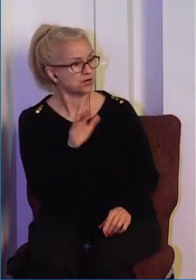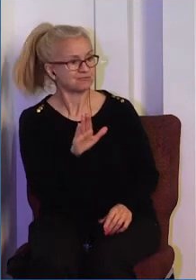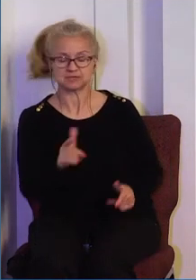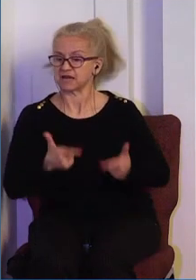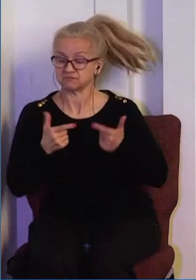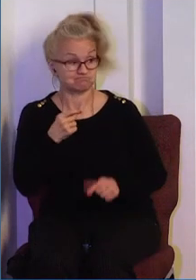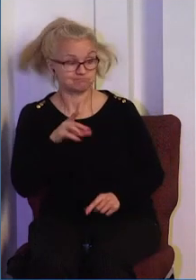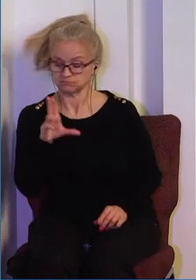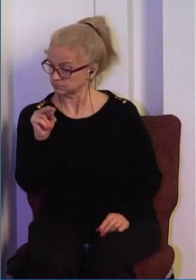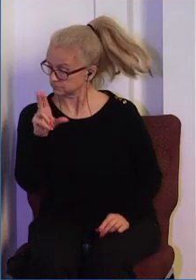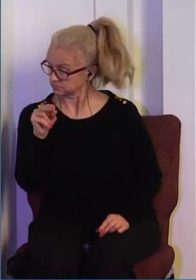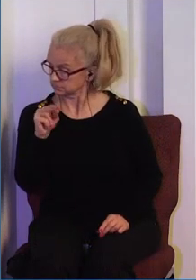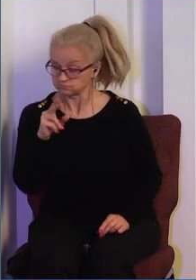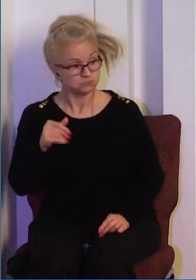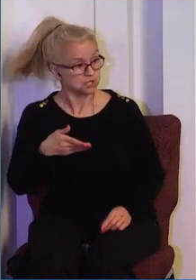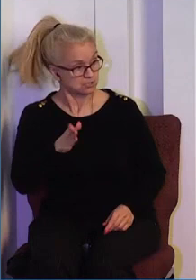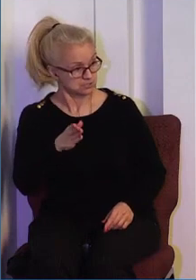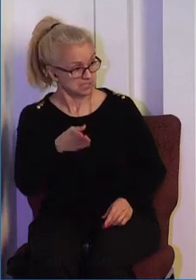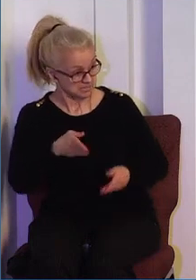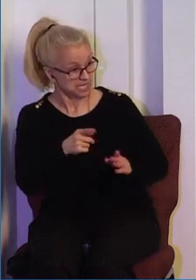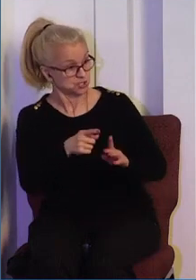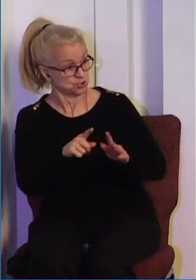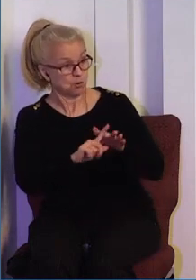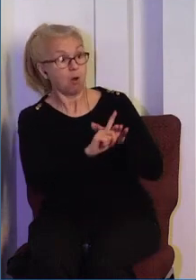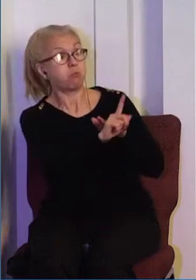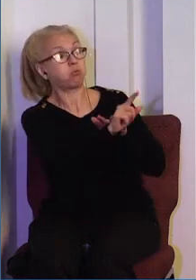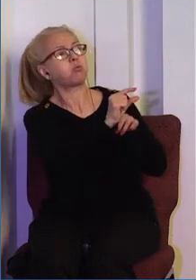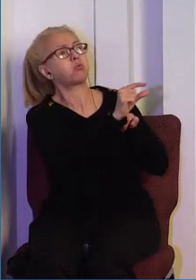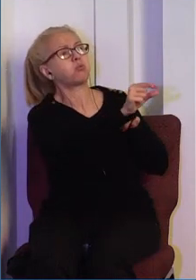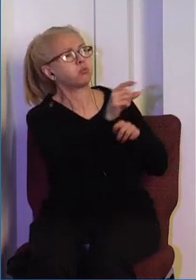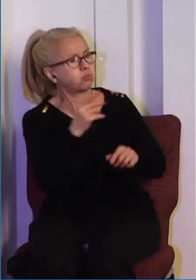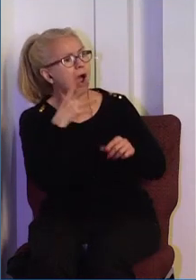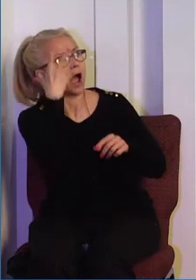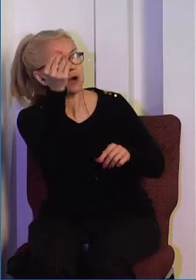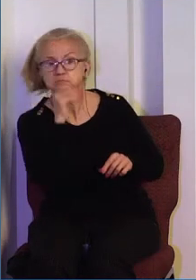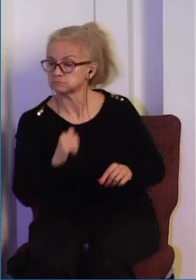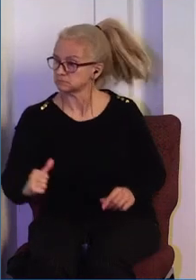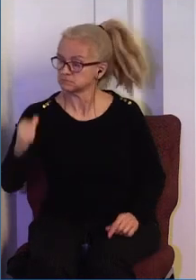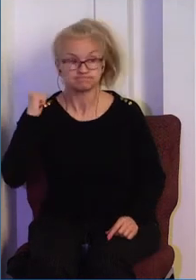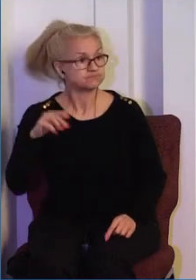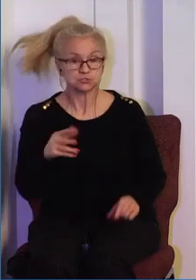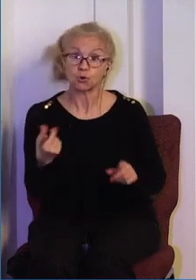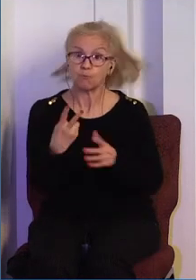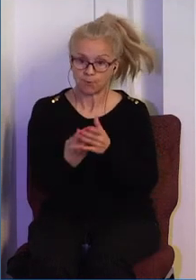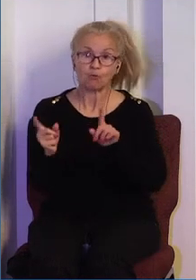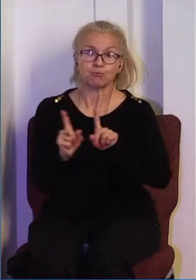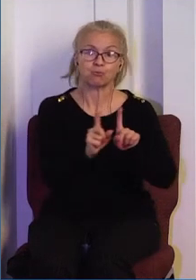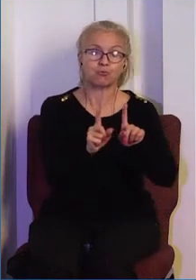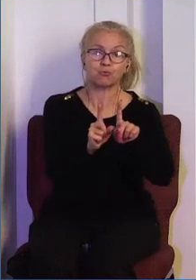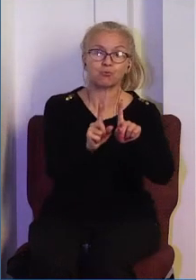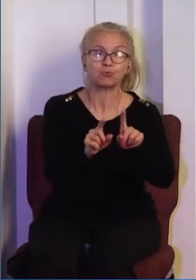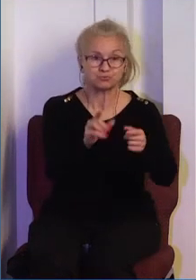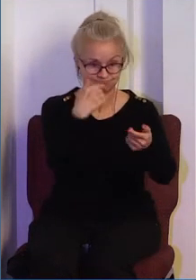life. I'm not letting you out of my sight." So they both went to Bethel.